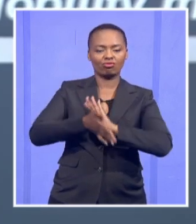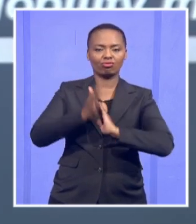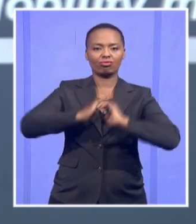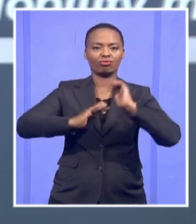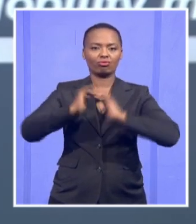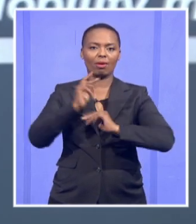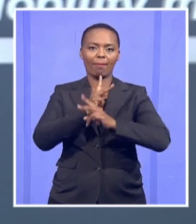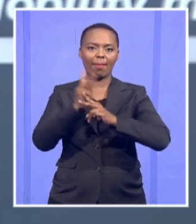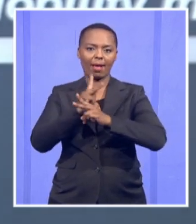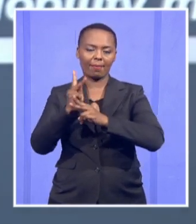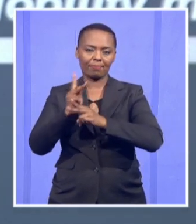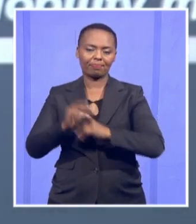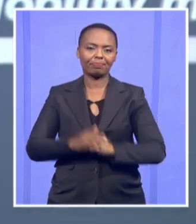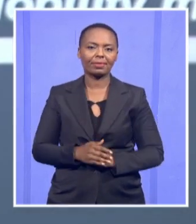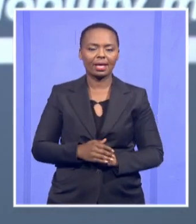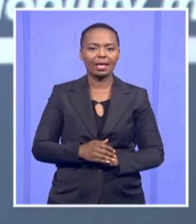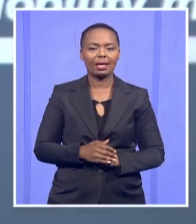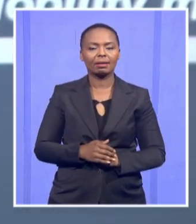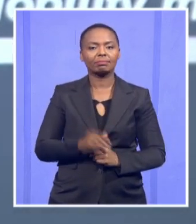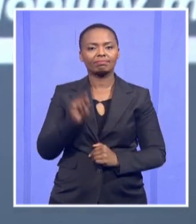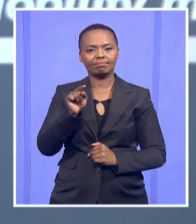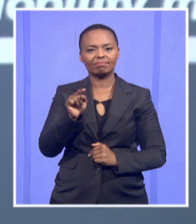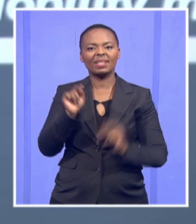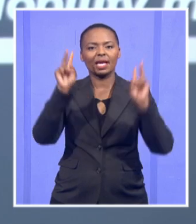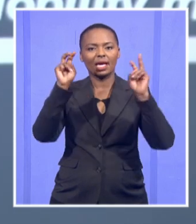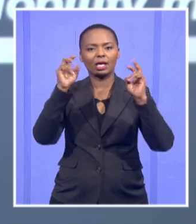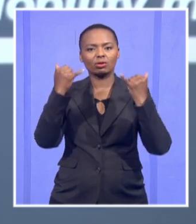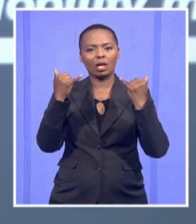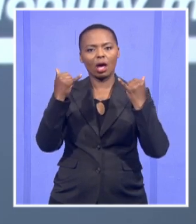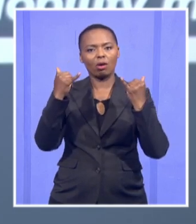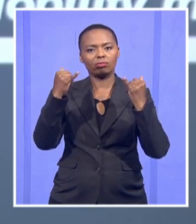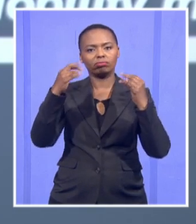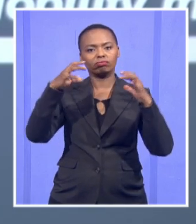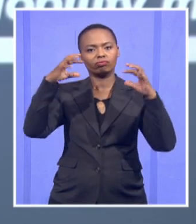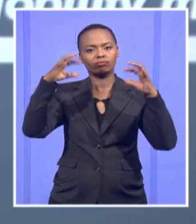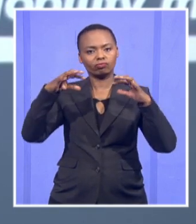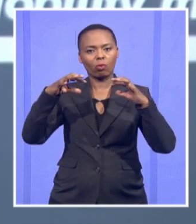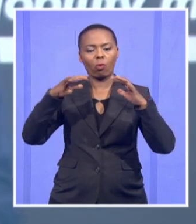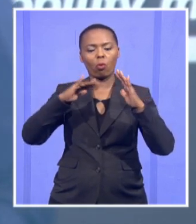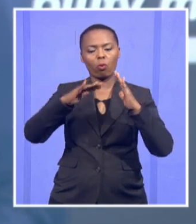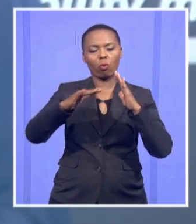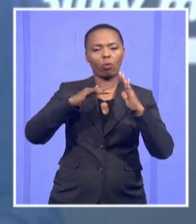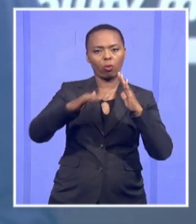My talk is basically on stormwater and the management thereof.